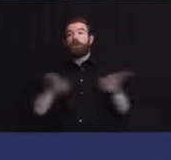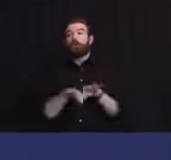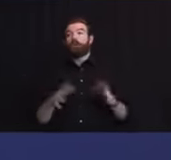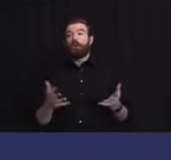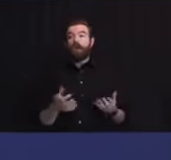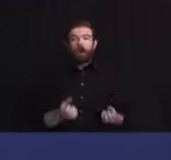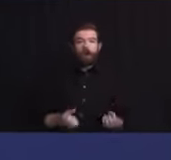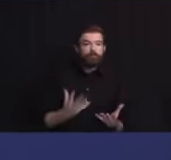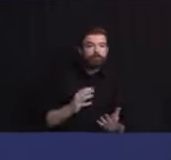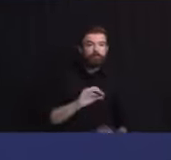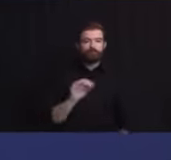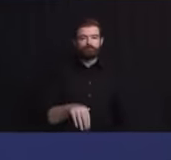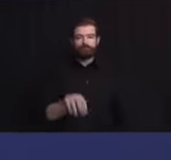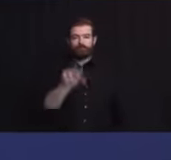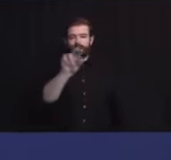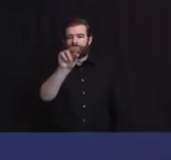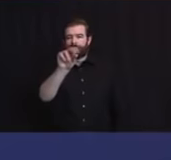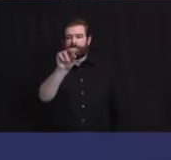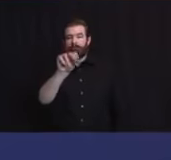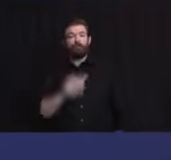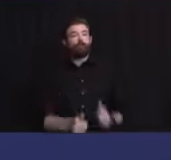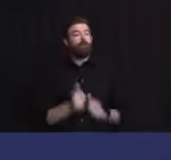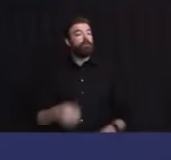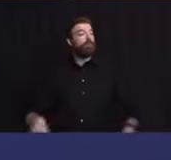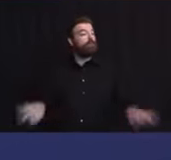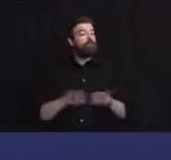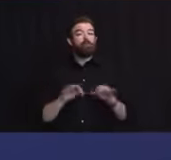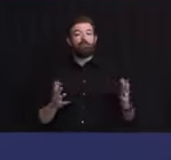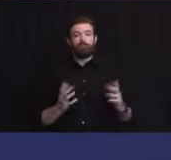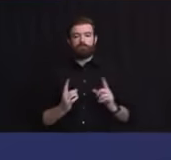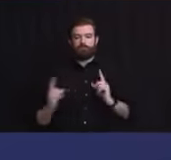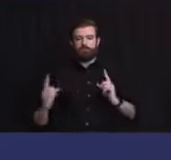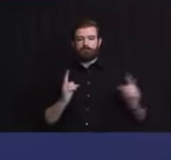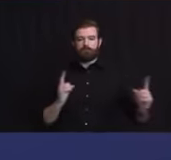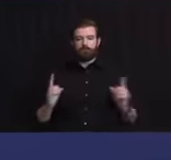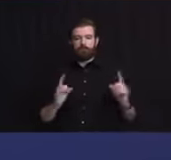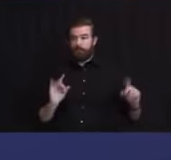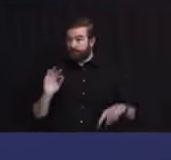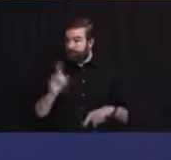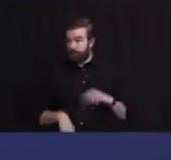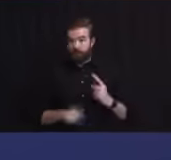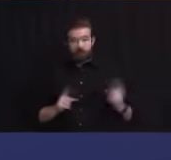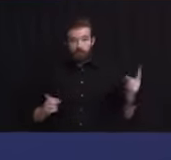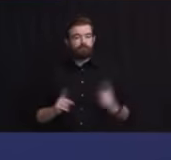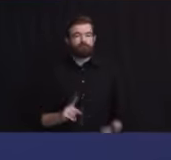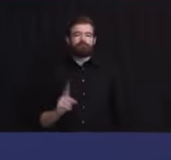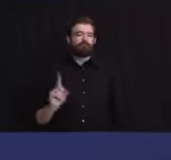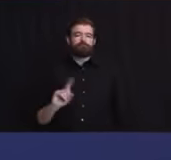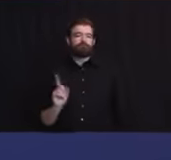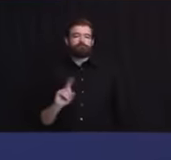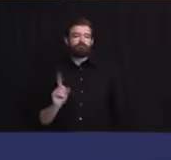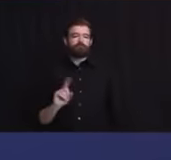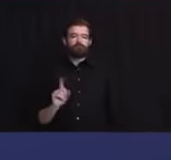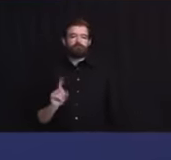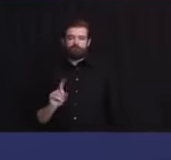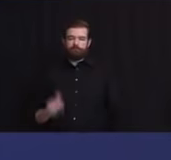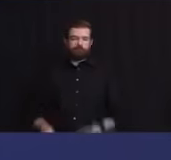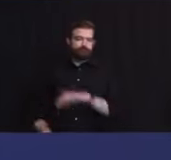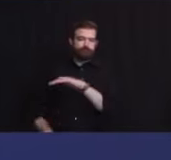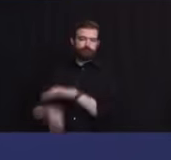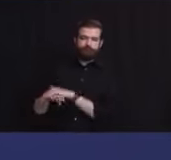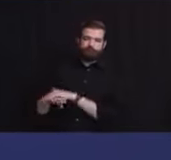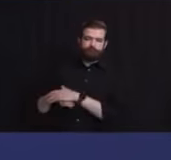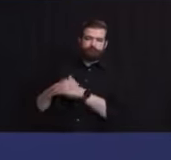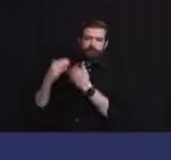seating and saying you got no capacity inside as long as you're 6 feet apart is meaningful. A big